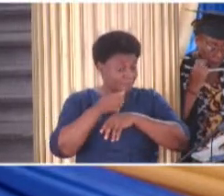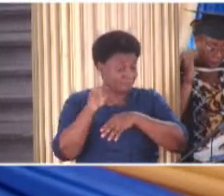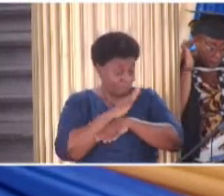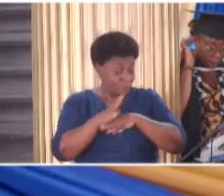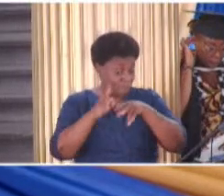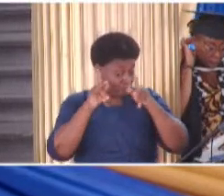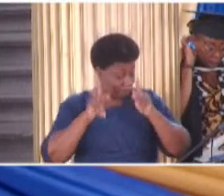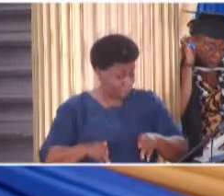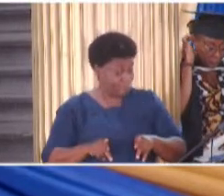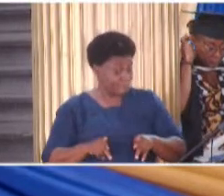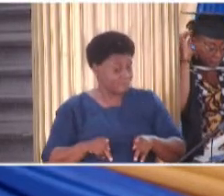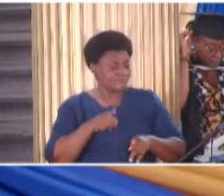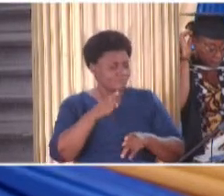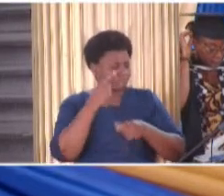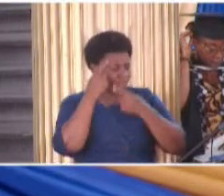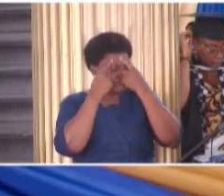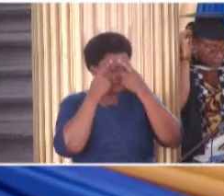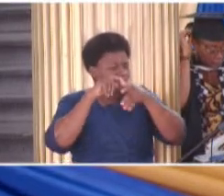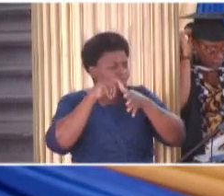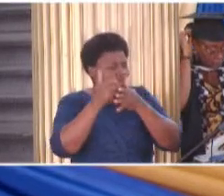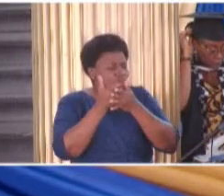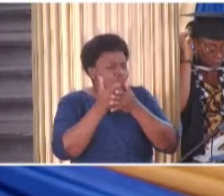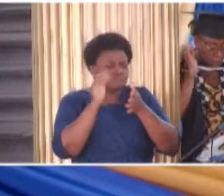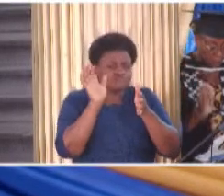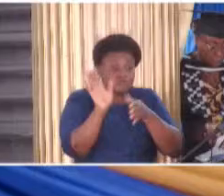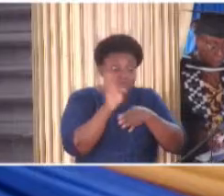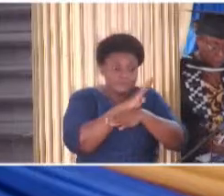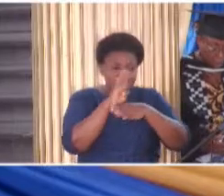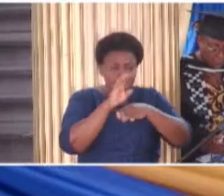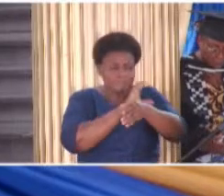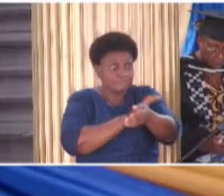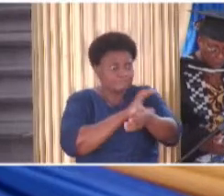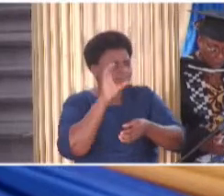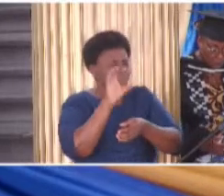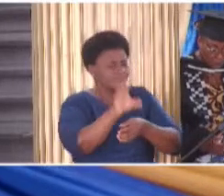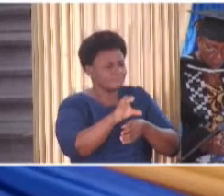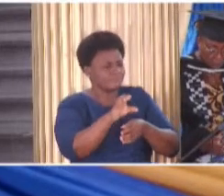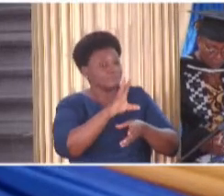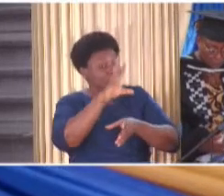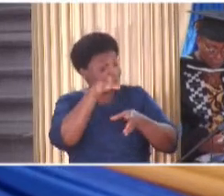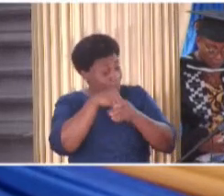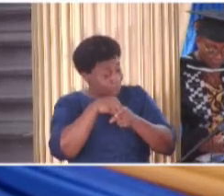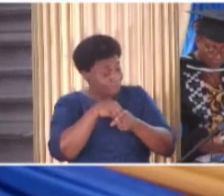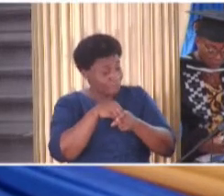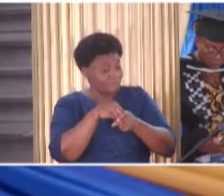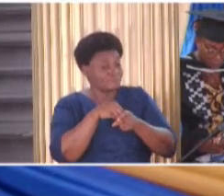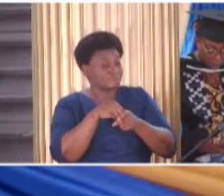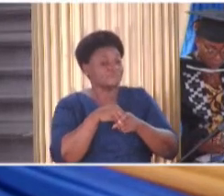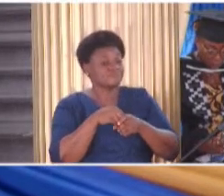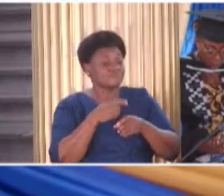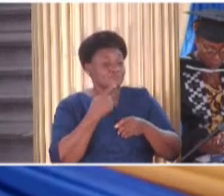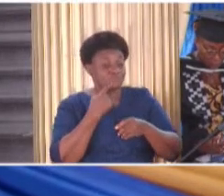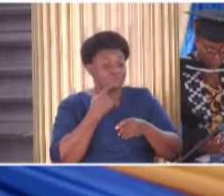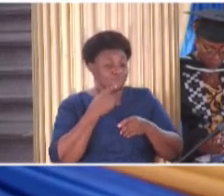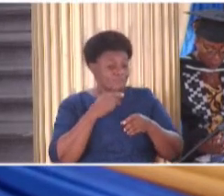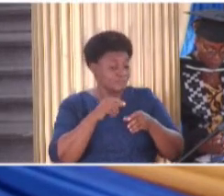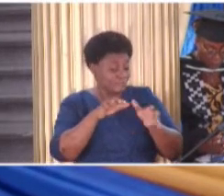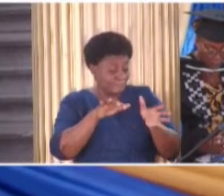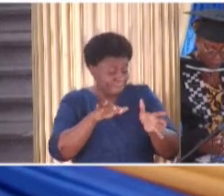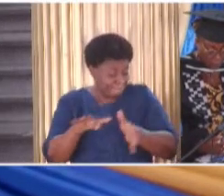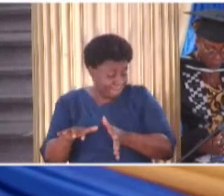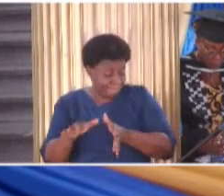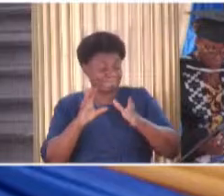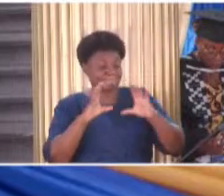consider how your business can empower all, including marginalized communities.